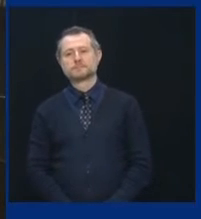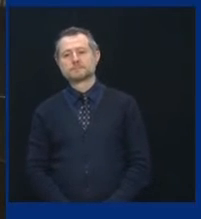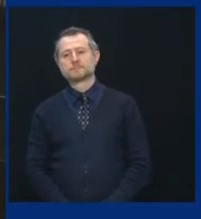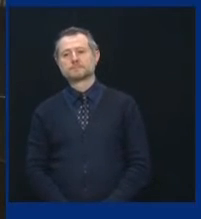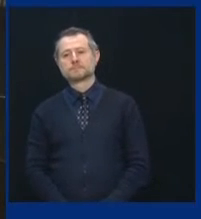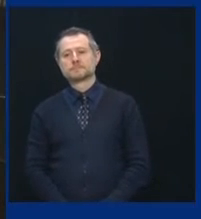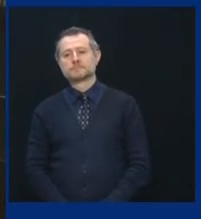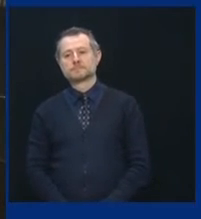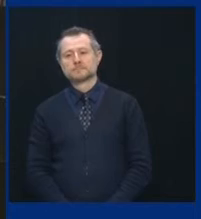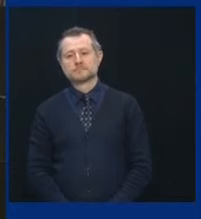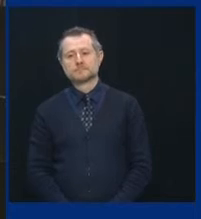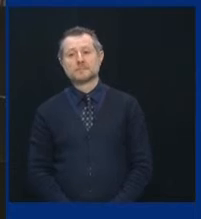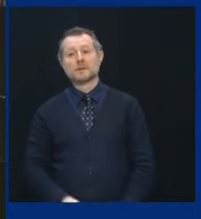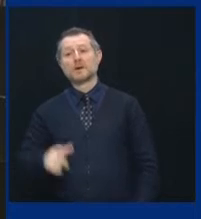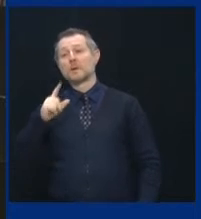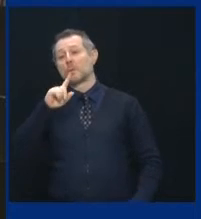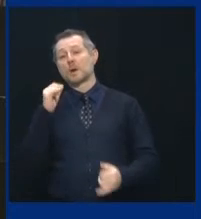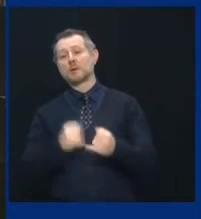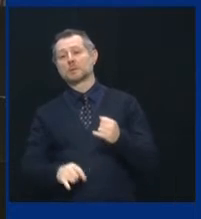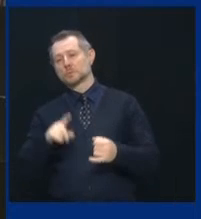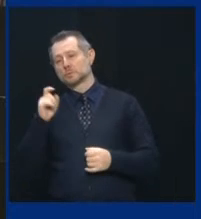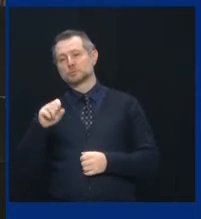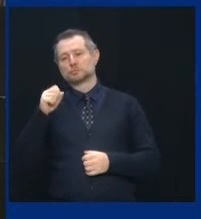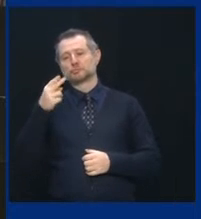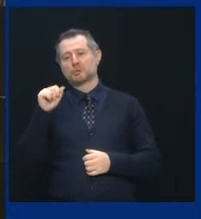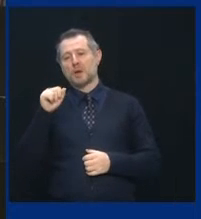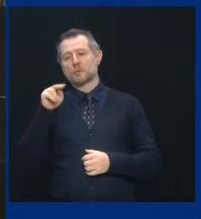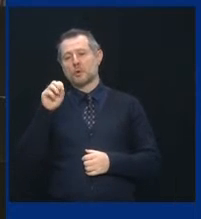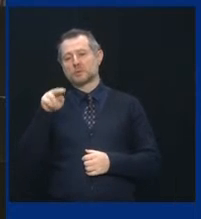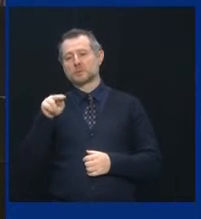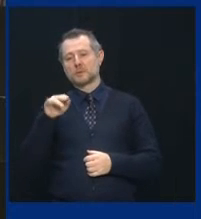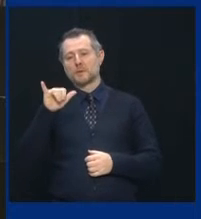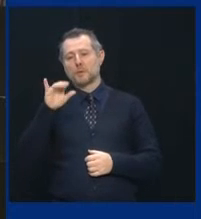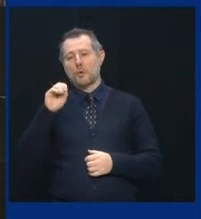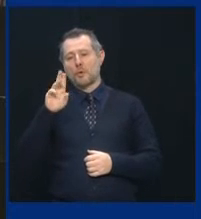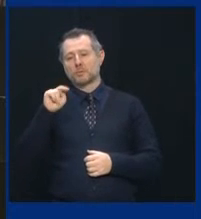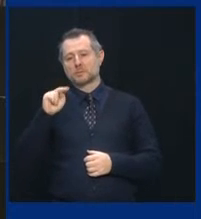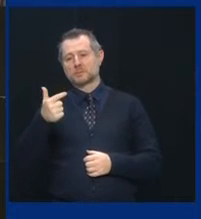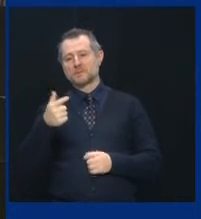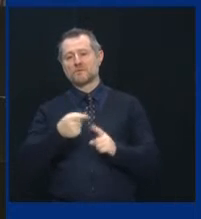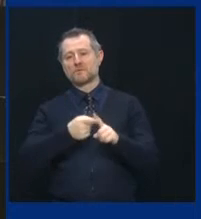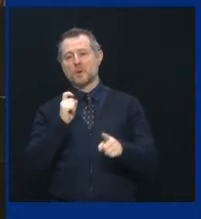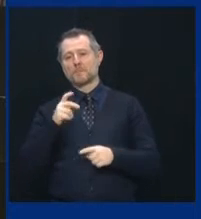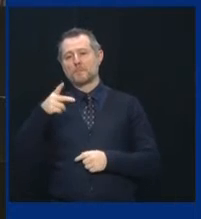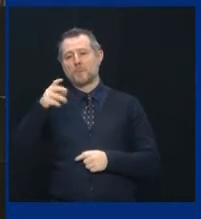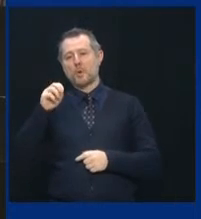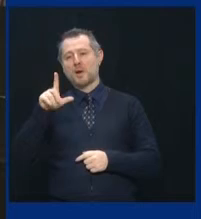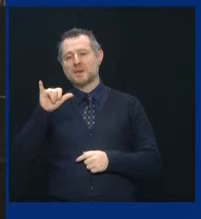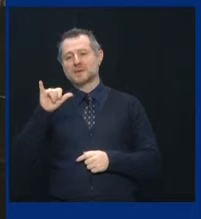Governor, your last question comes from Shannon Young from Politico. Shannon, your line is now open. Please unmute your microphone.